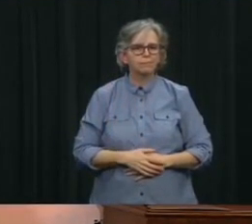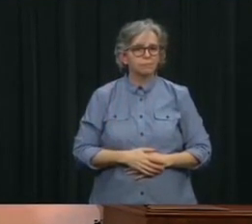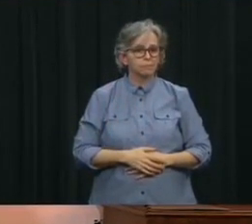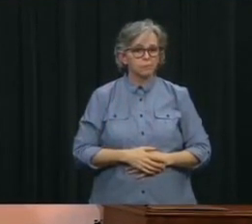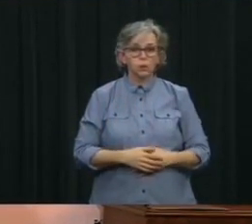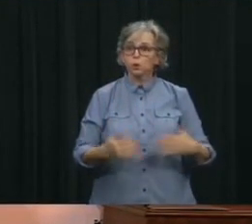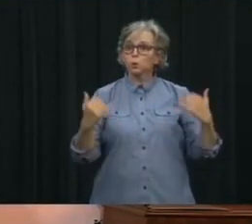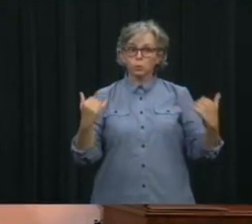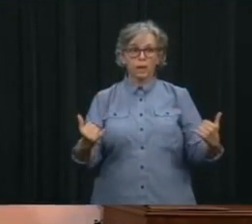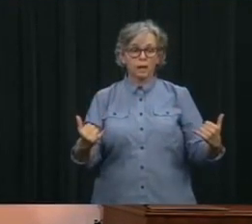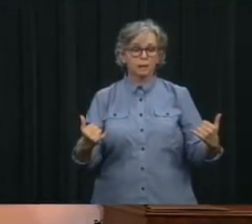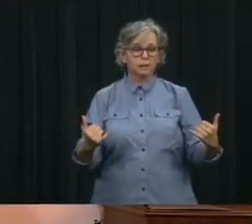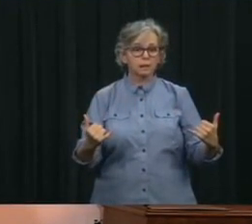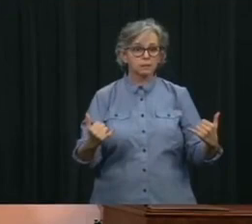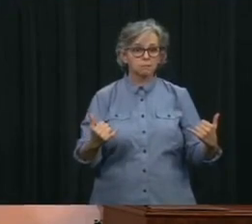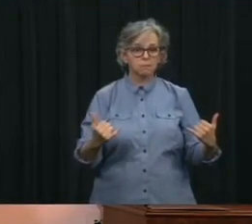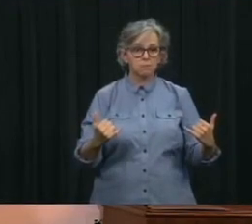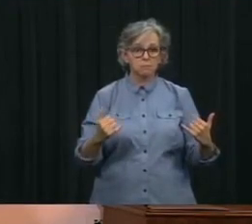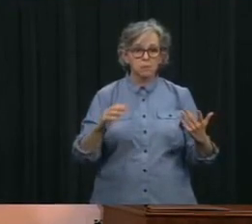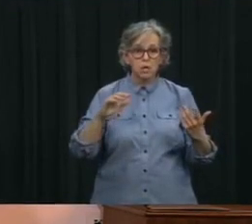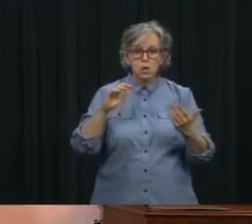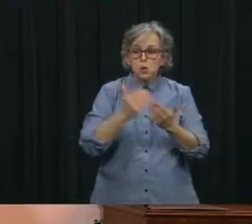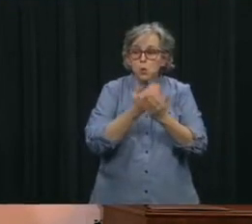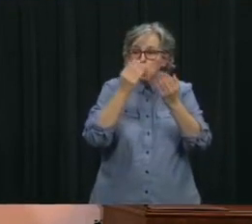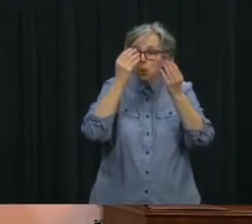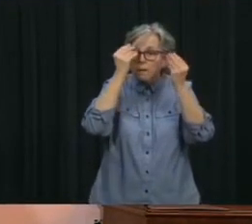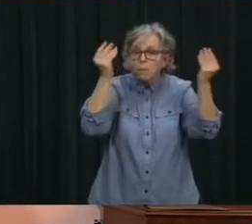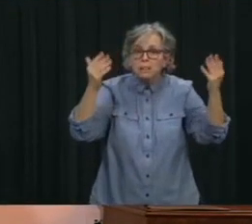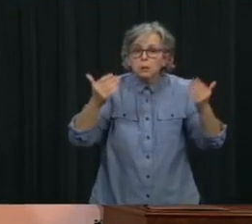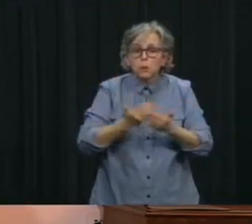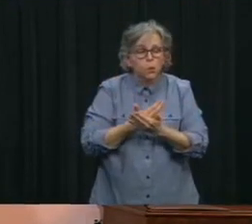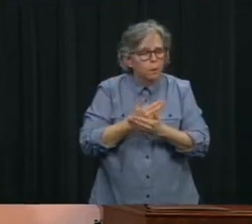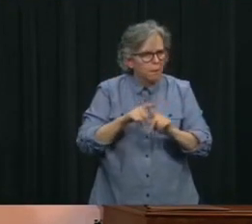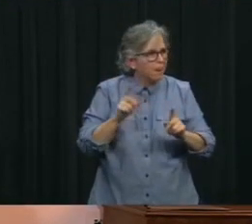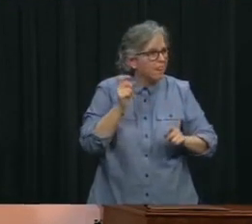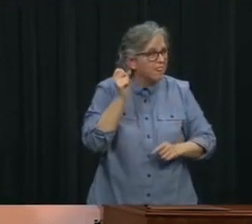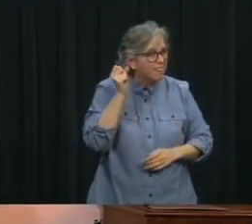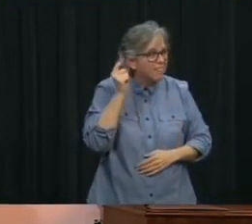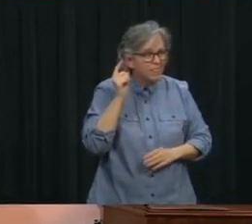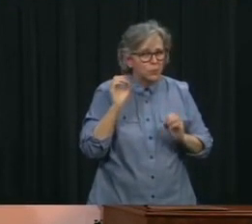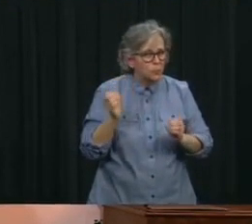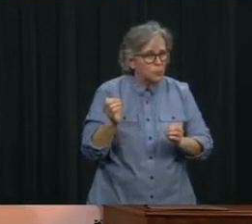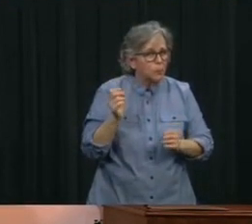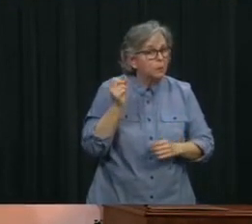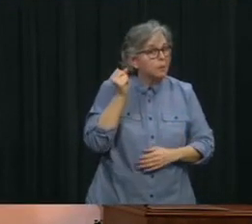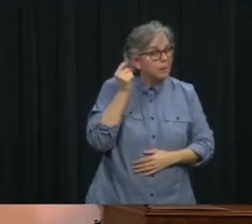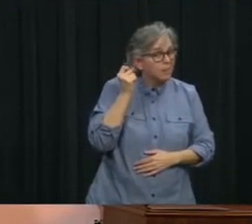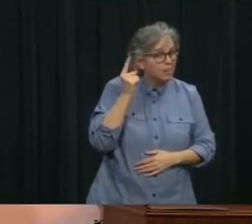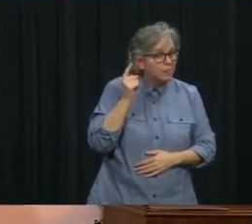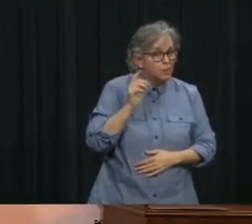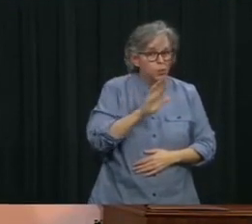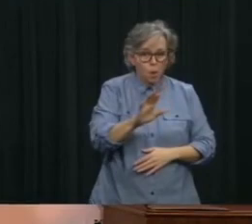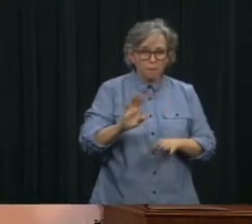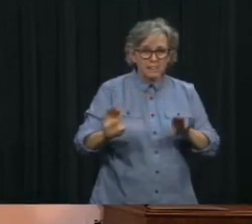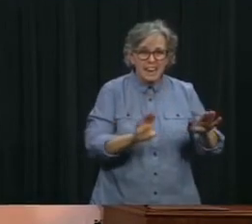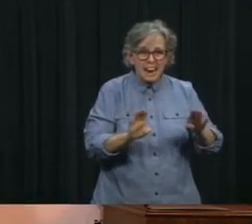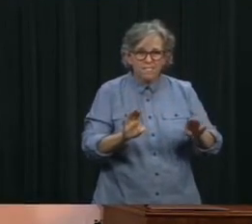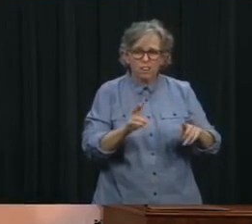but the bad behavior, the reckless behavior must